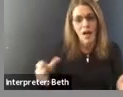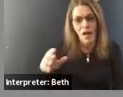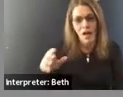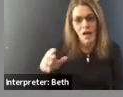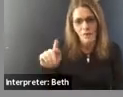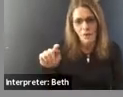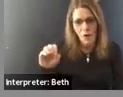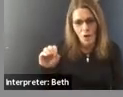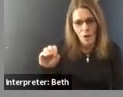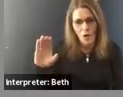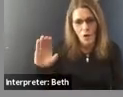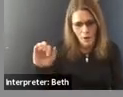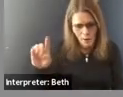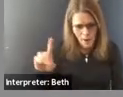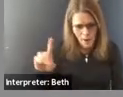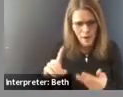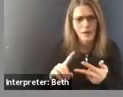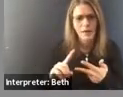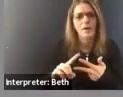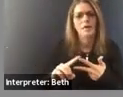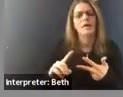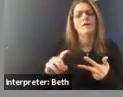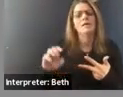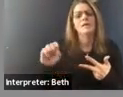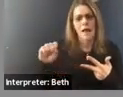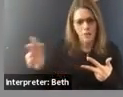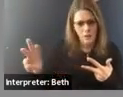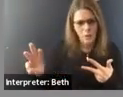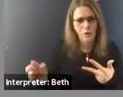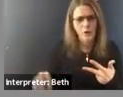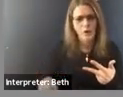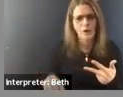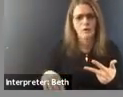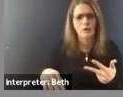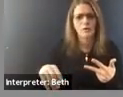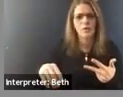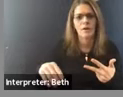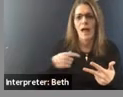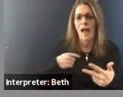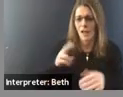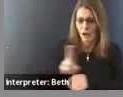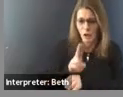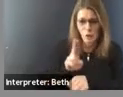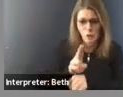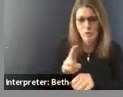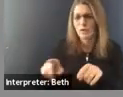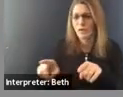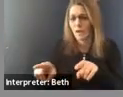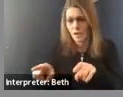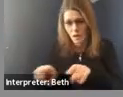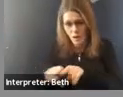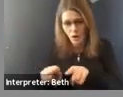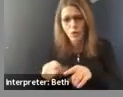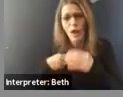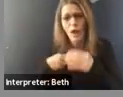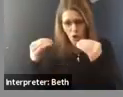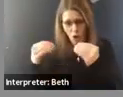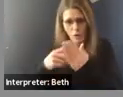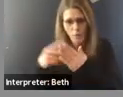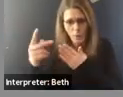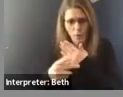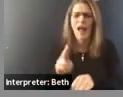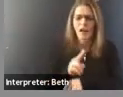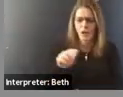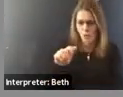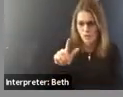through 2014. And I also taught it. I used Alias a little. I've used Sketchbook